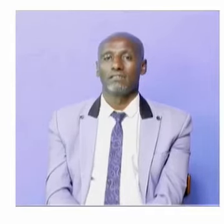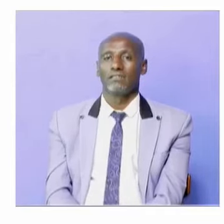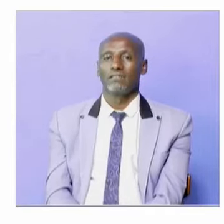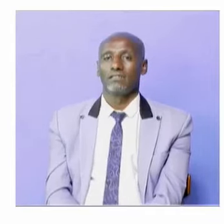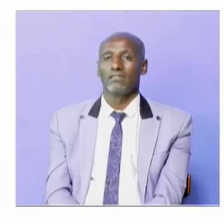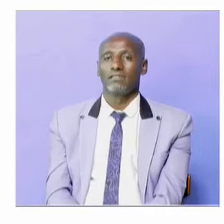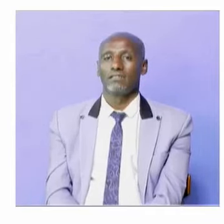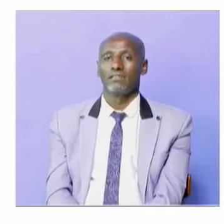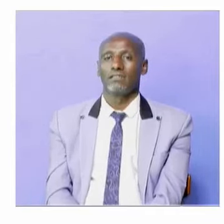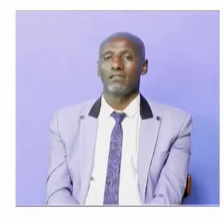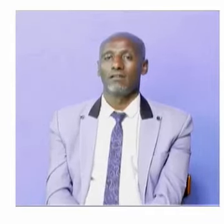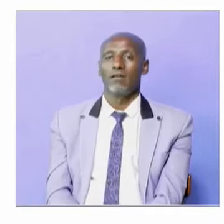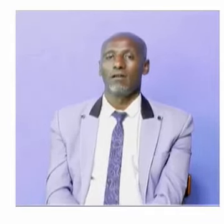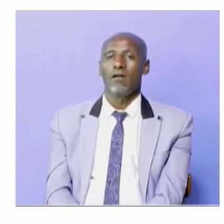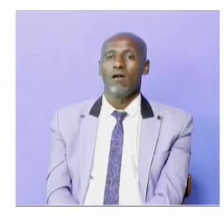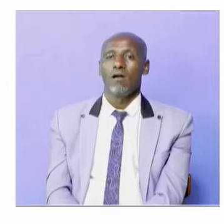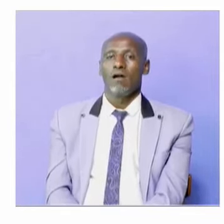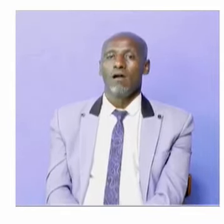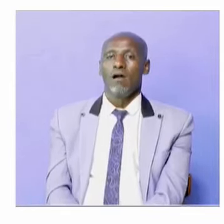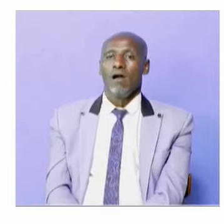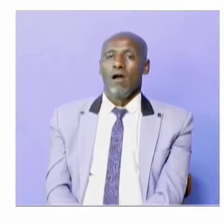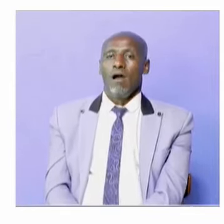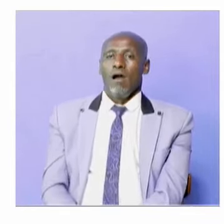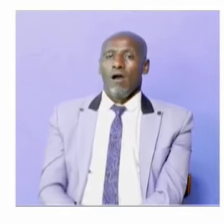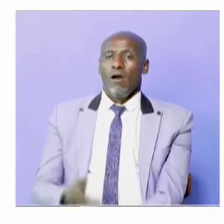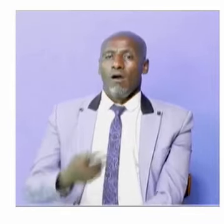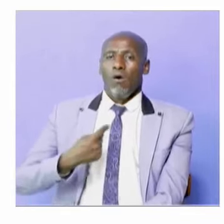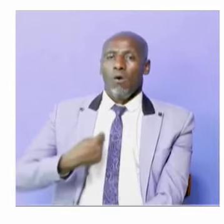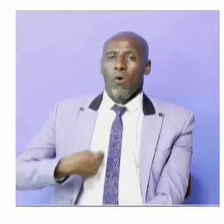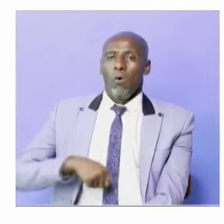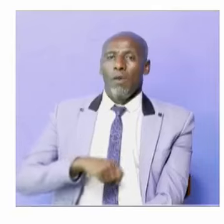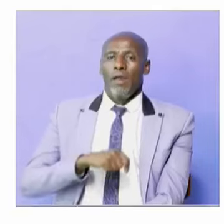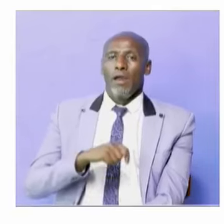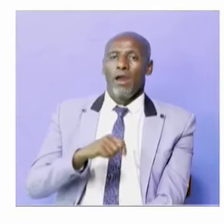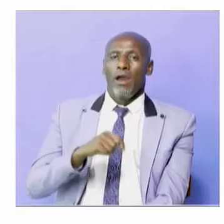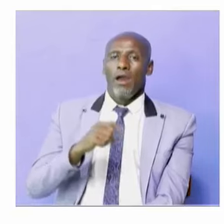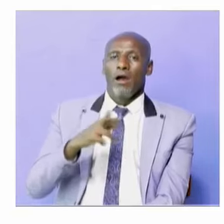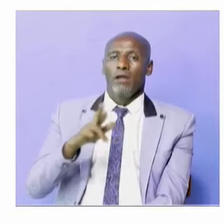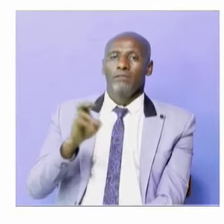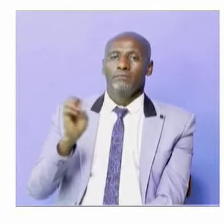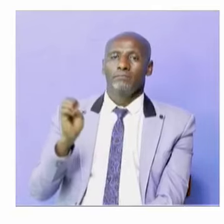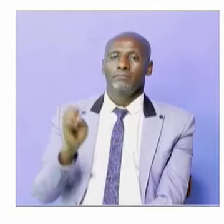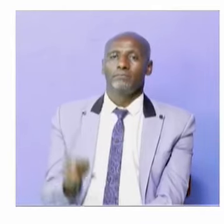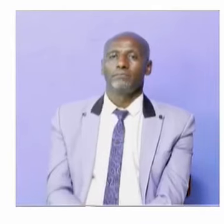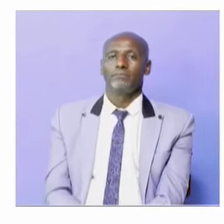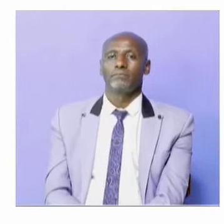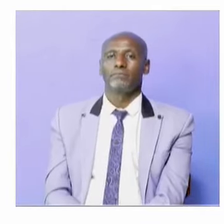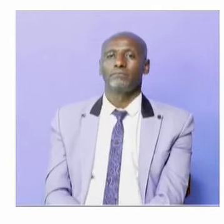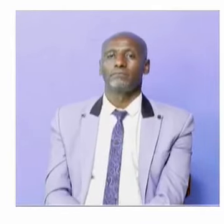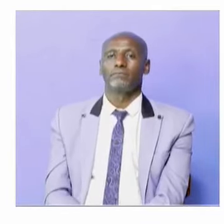What is another expressions here? We can say we are.